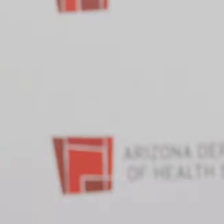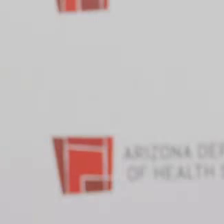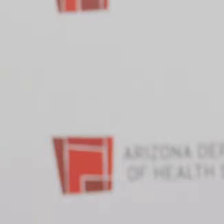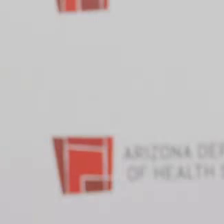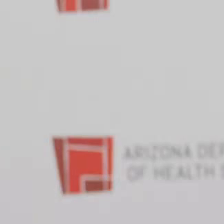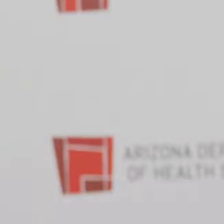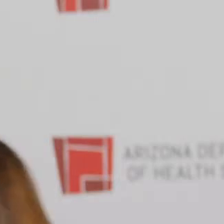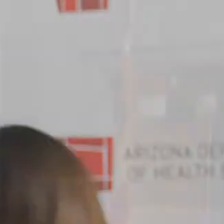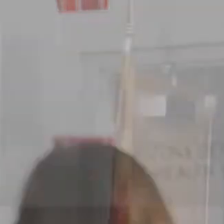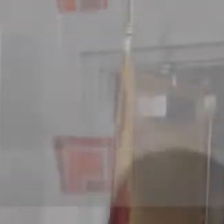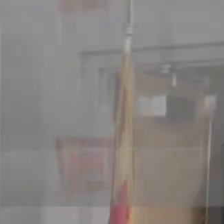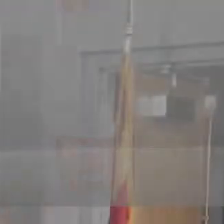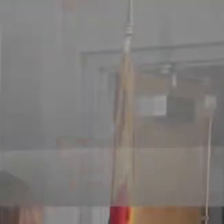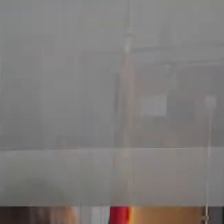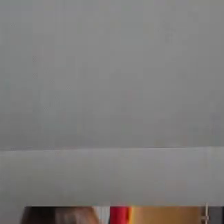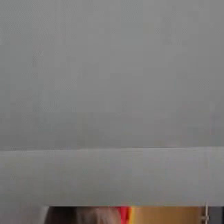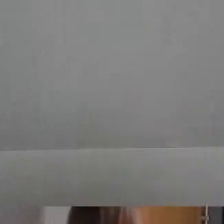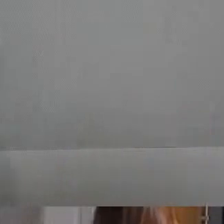Gracias.